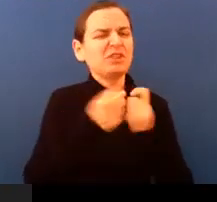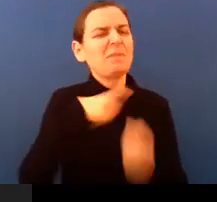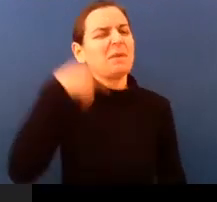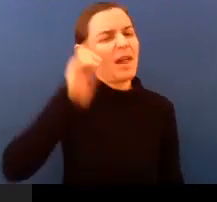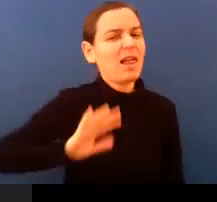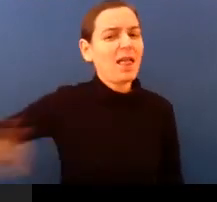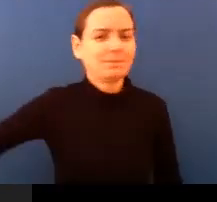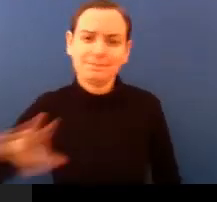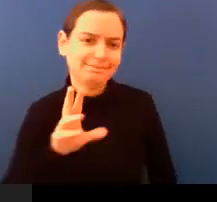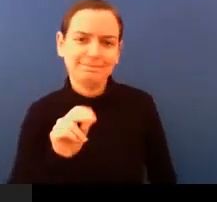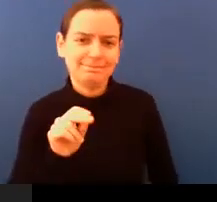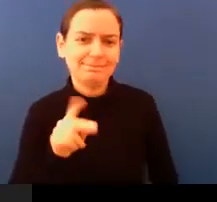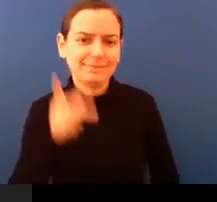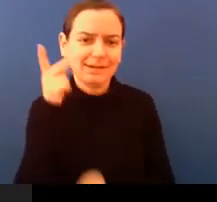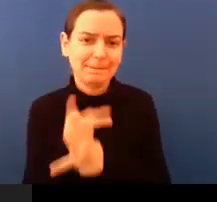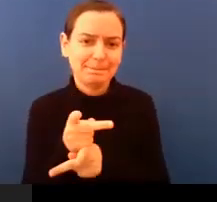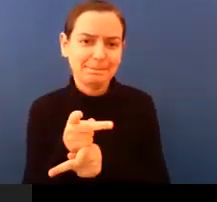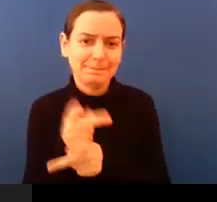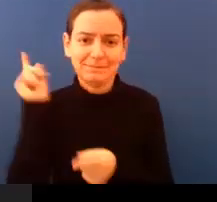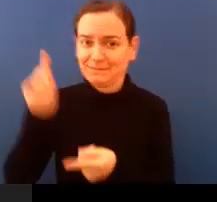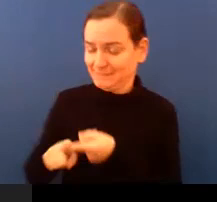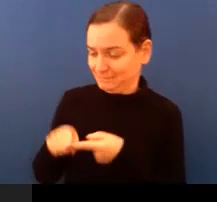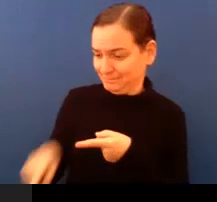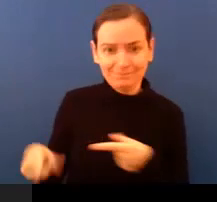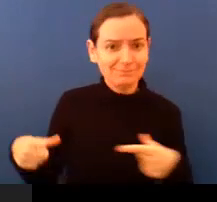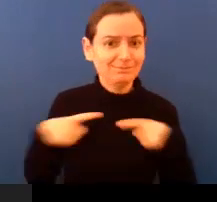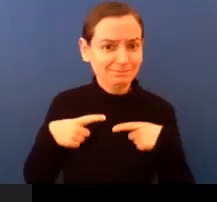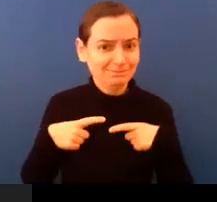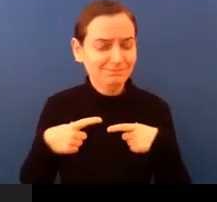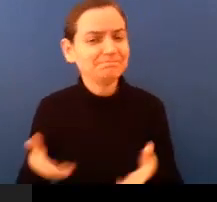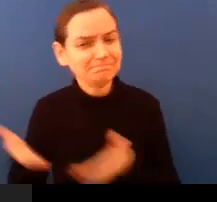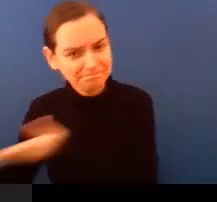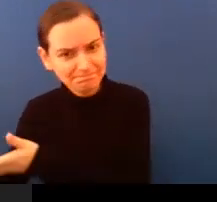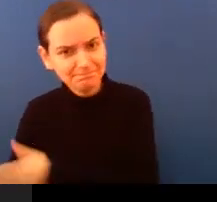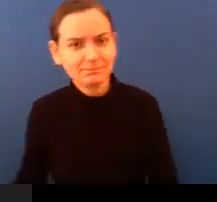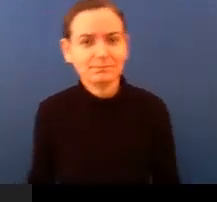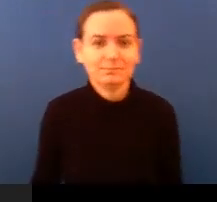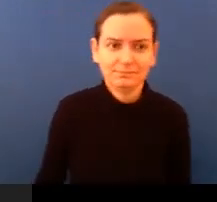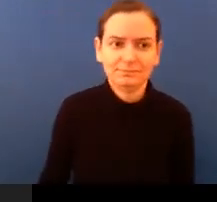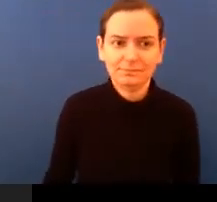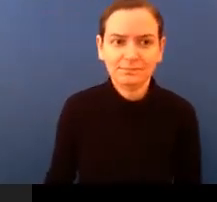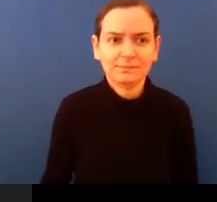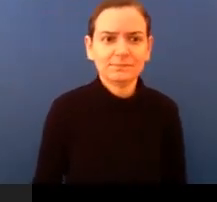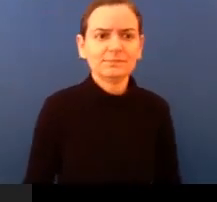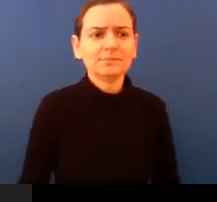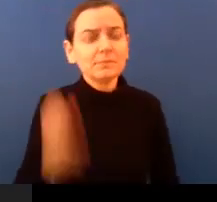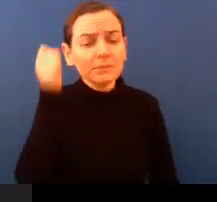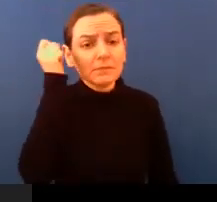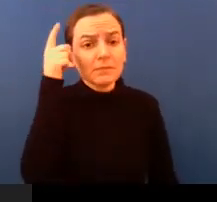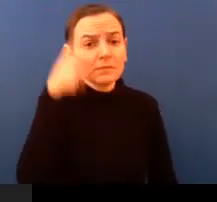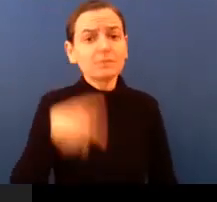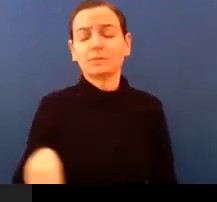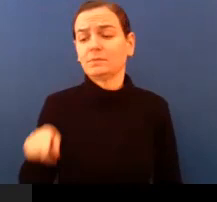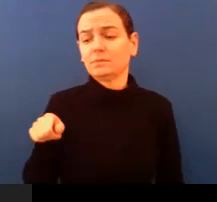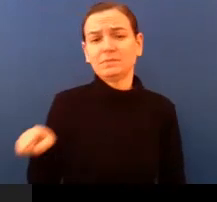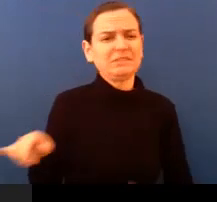Most individuals who are legally blind use a long cane and not a guide dog. And this is one thing I hear from a lot of folks